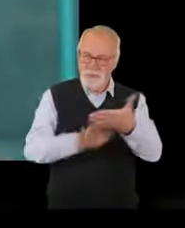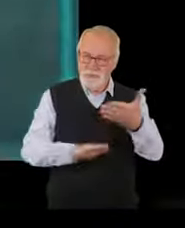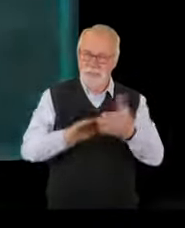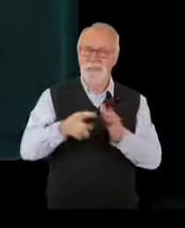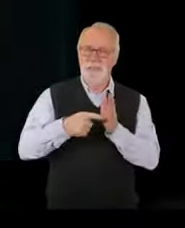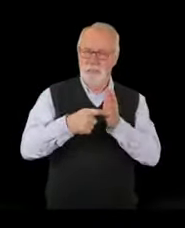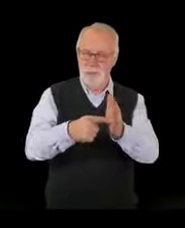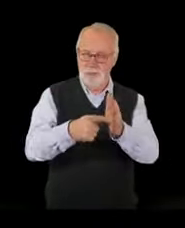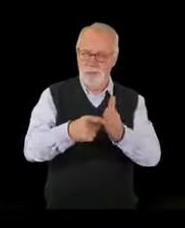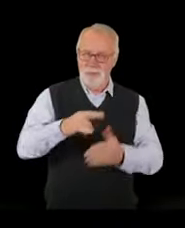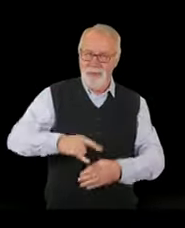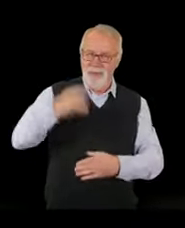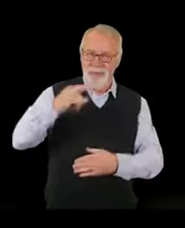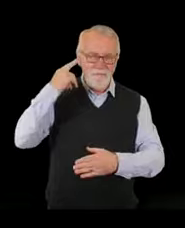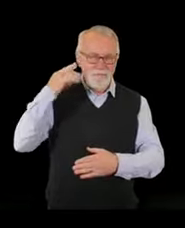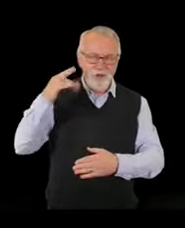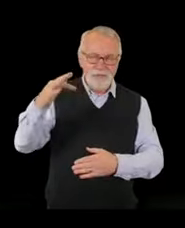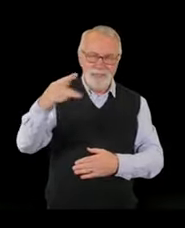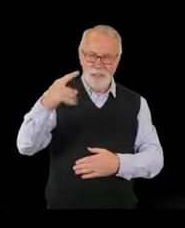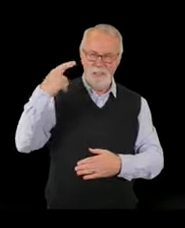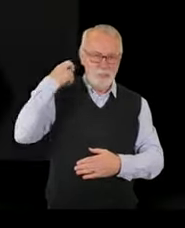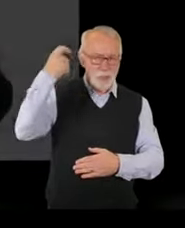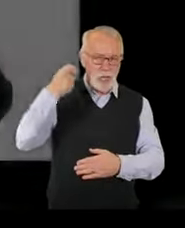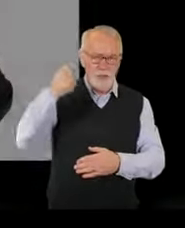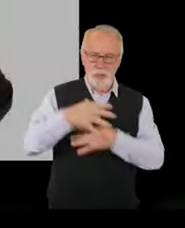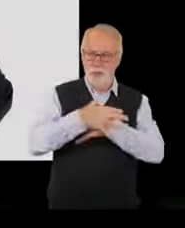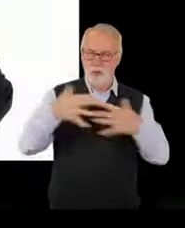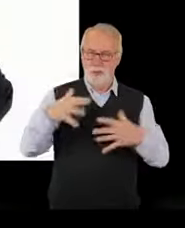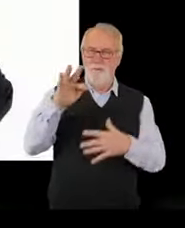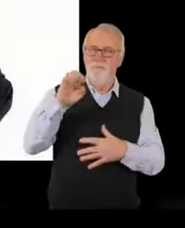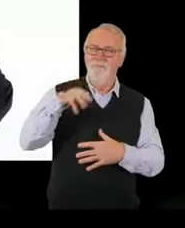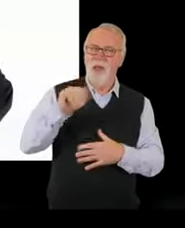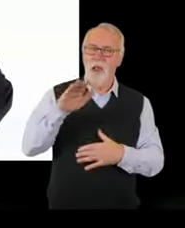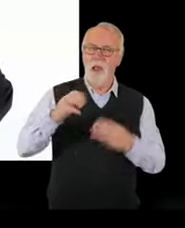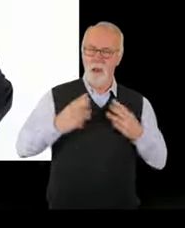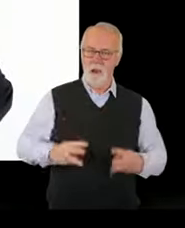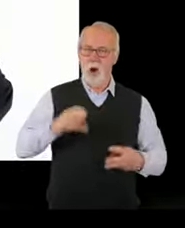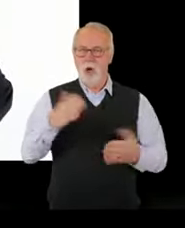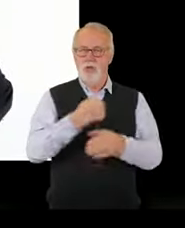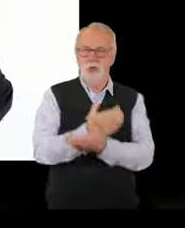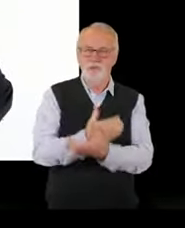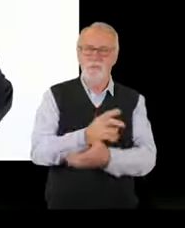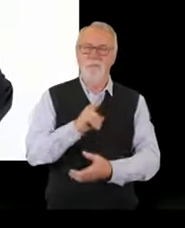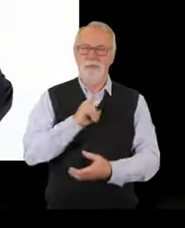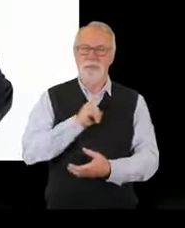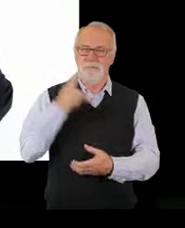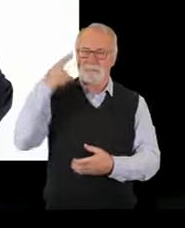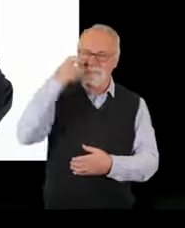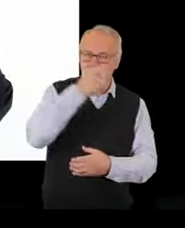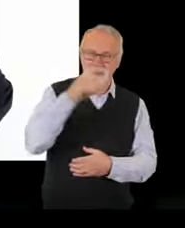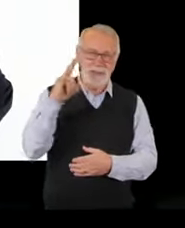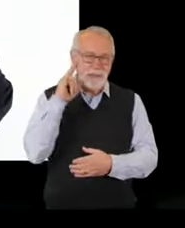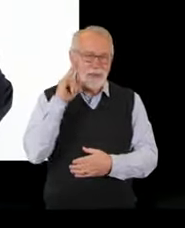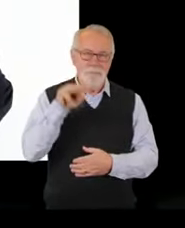consonants such as S, F and the. This can make understanding speech especially where there is